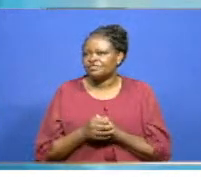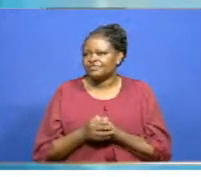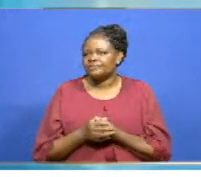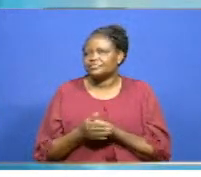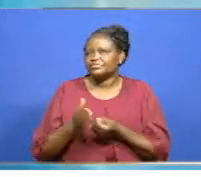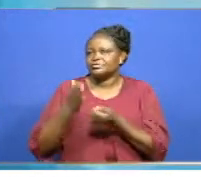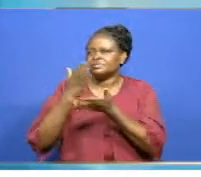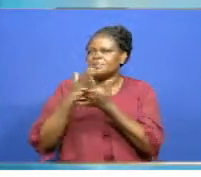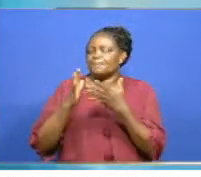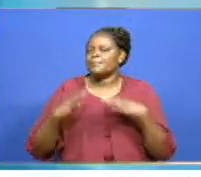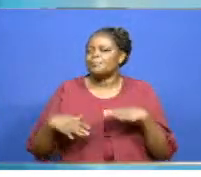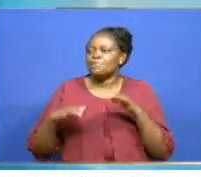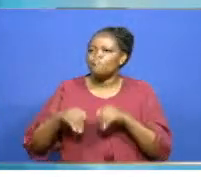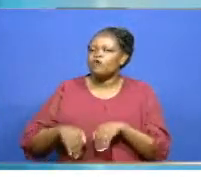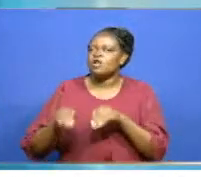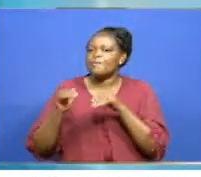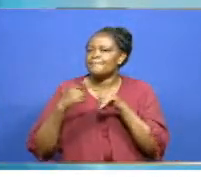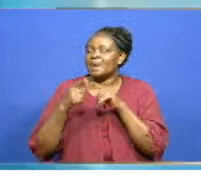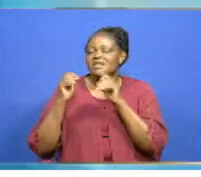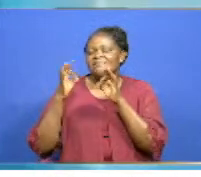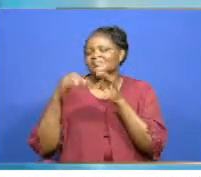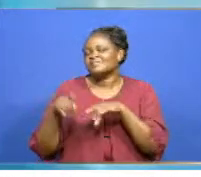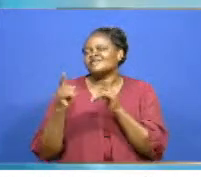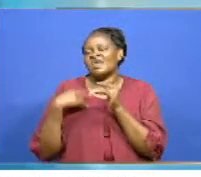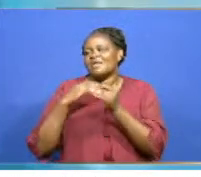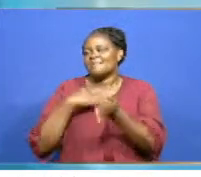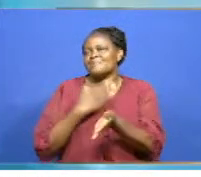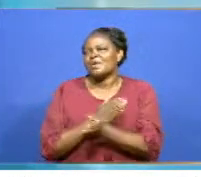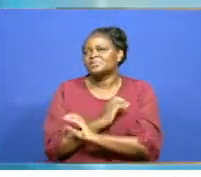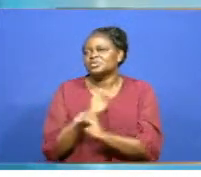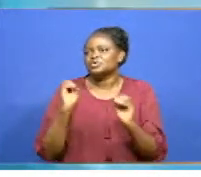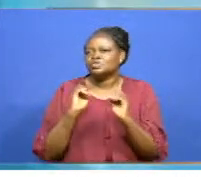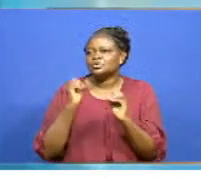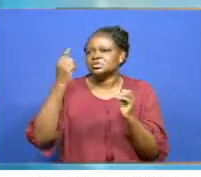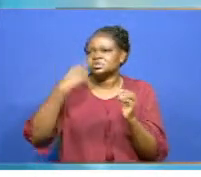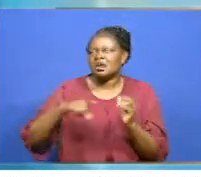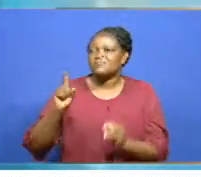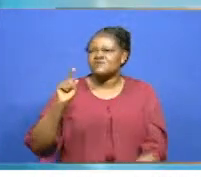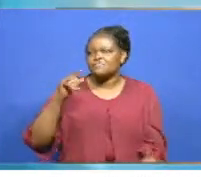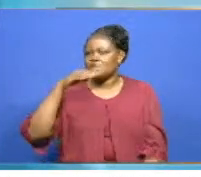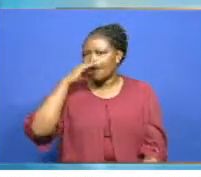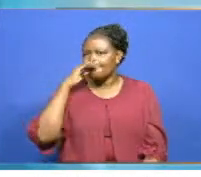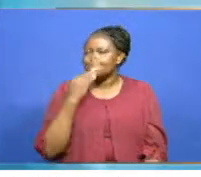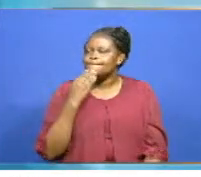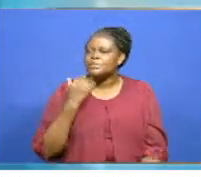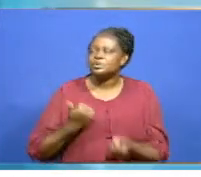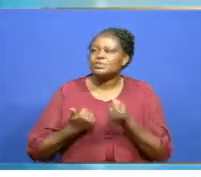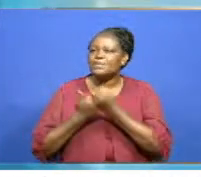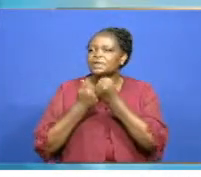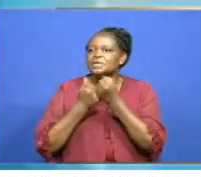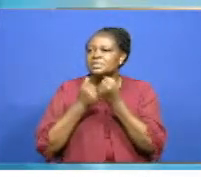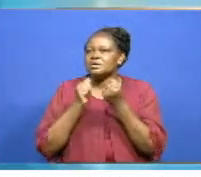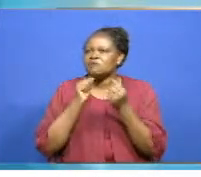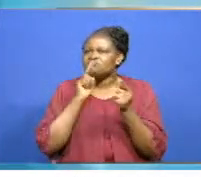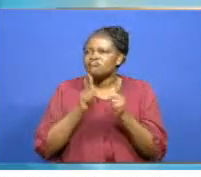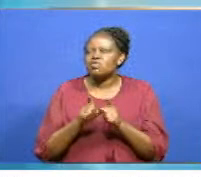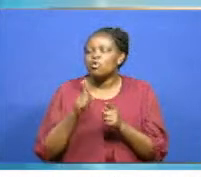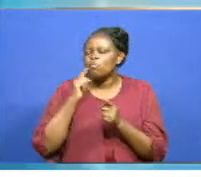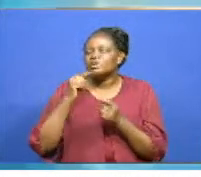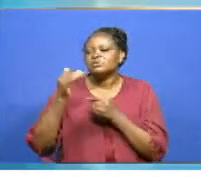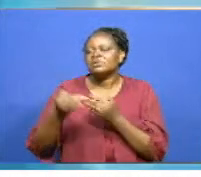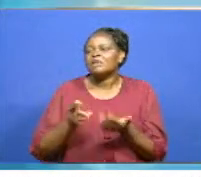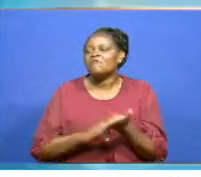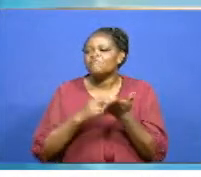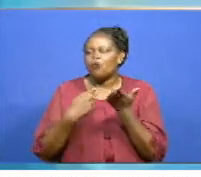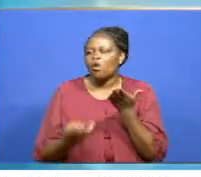that follows him. But even if he didn't have that power, it was right for Musalia Mudavadi to stand by a brother who is falling on the ground. So he's doing that